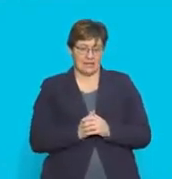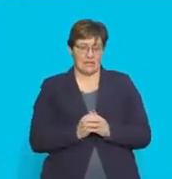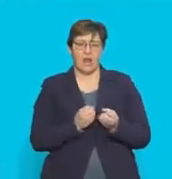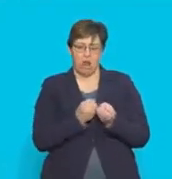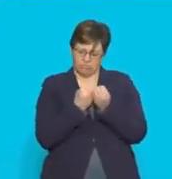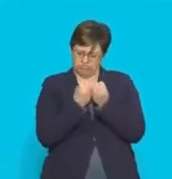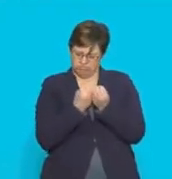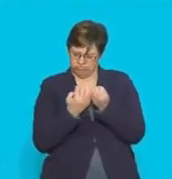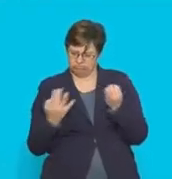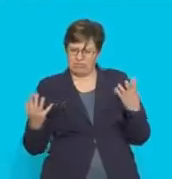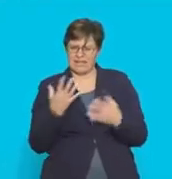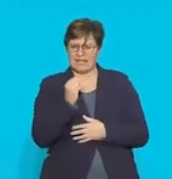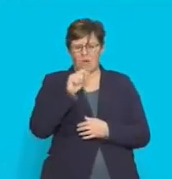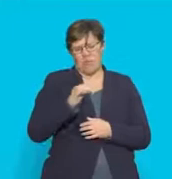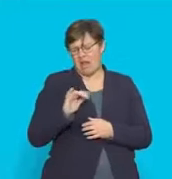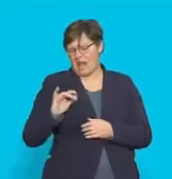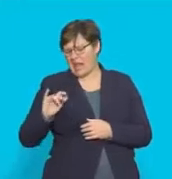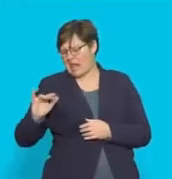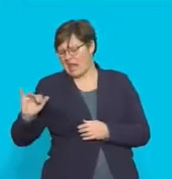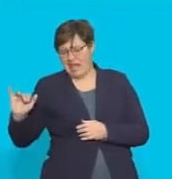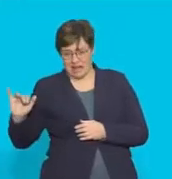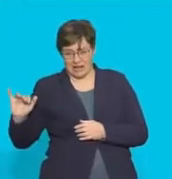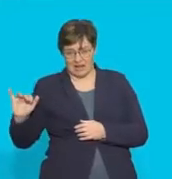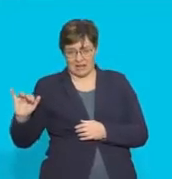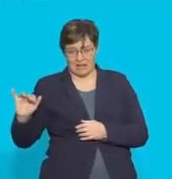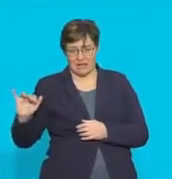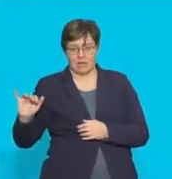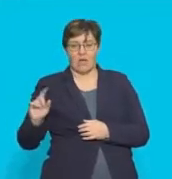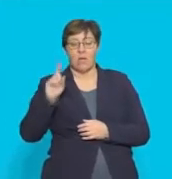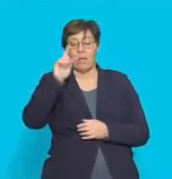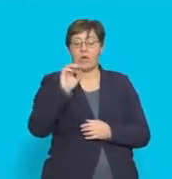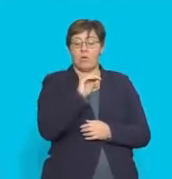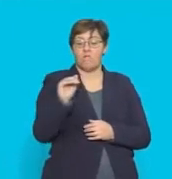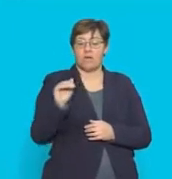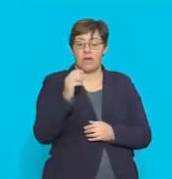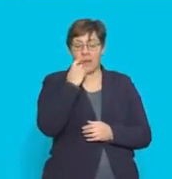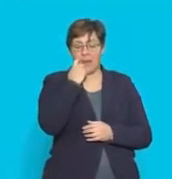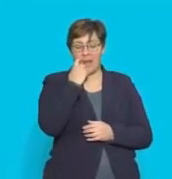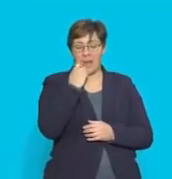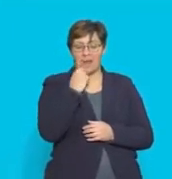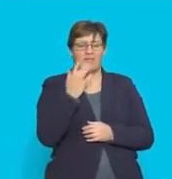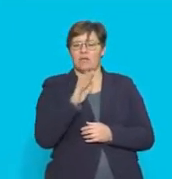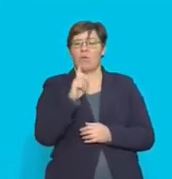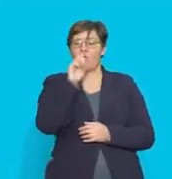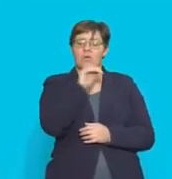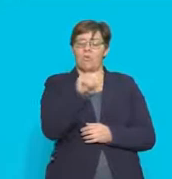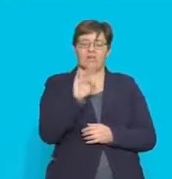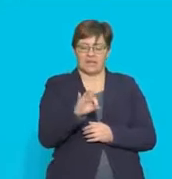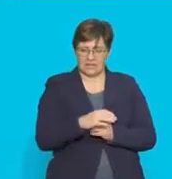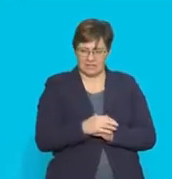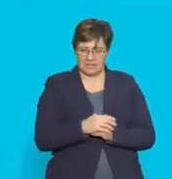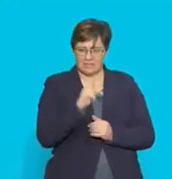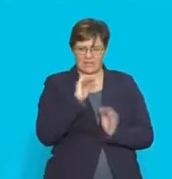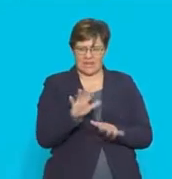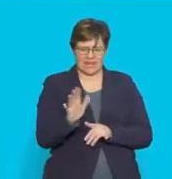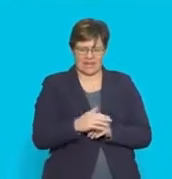be 0, something, something, something, right? 1 over 3, I mean. So not 10, this, because this